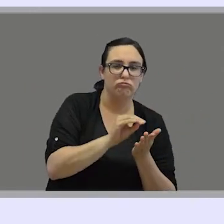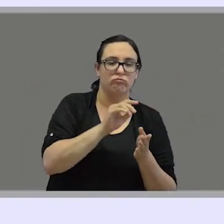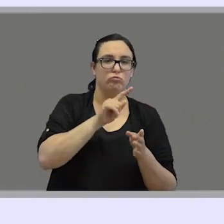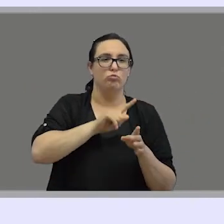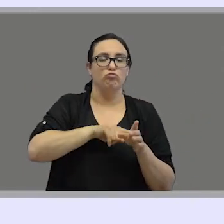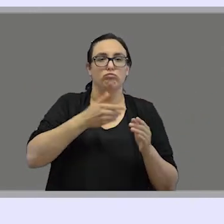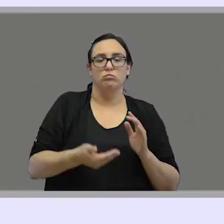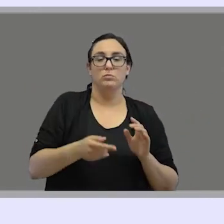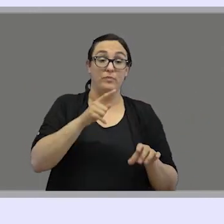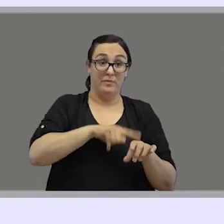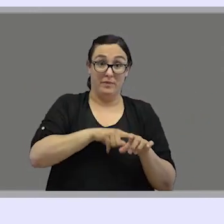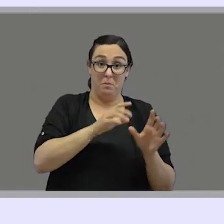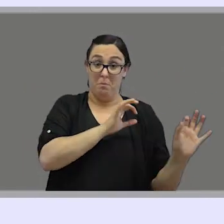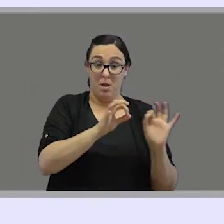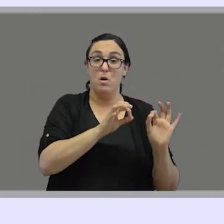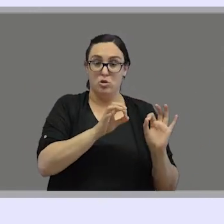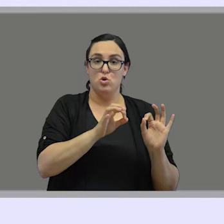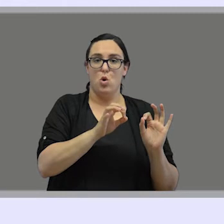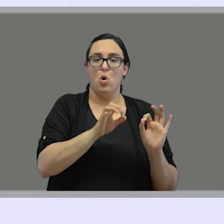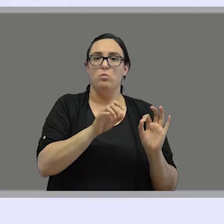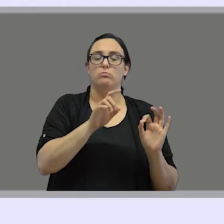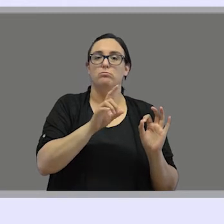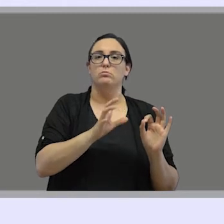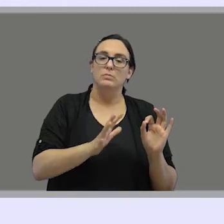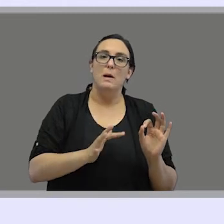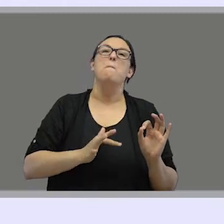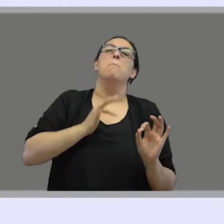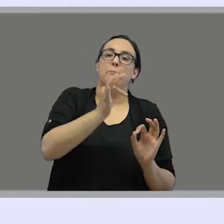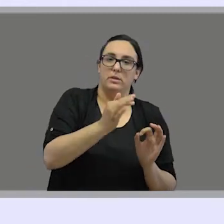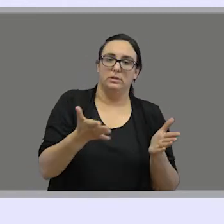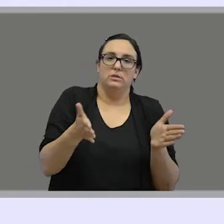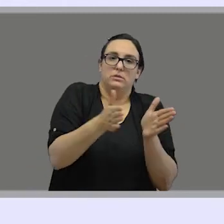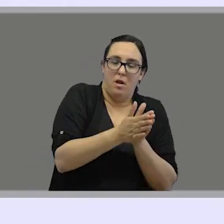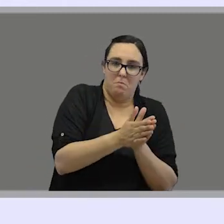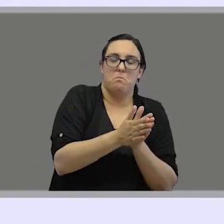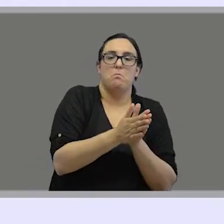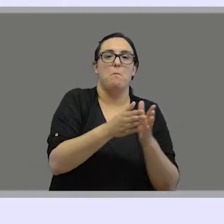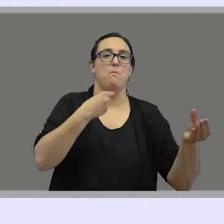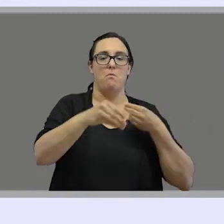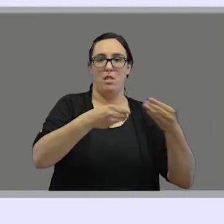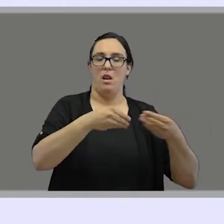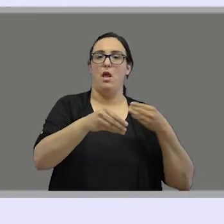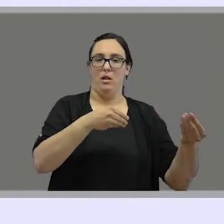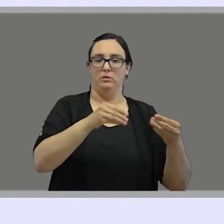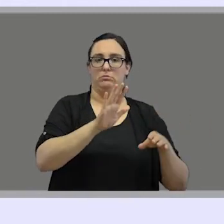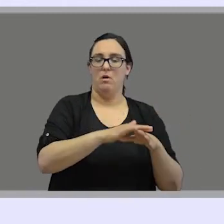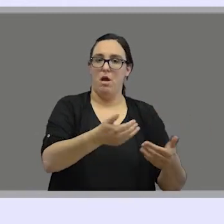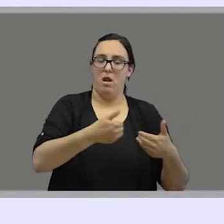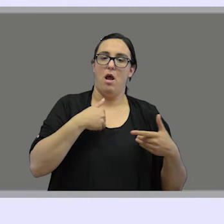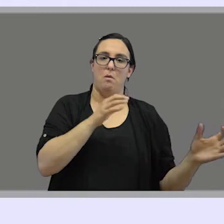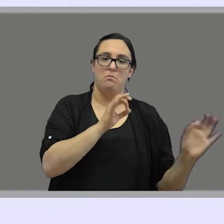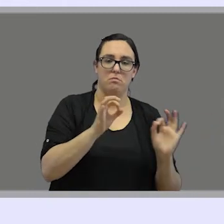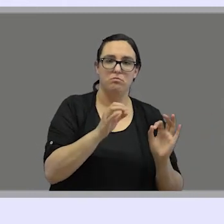preparation time is given and is accompanied with preparation materials. So, for